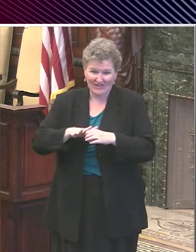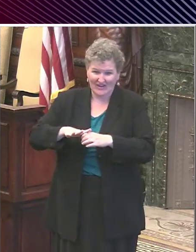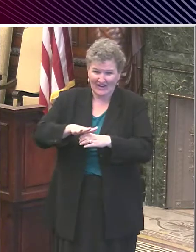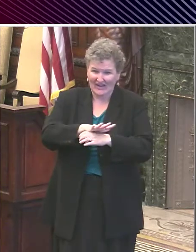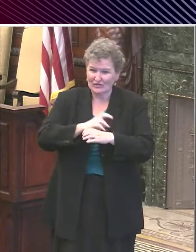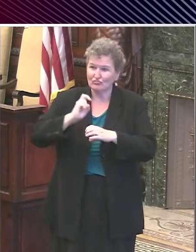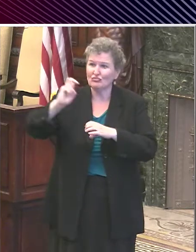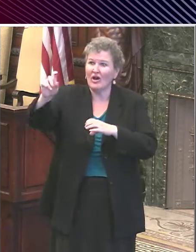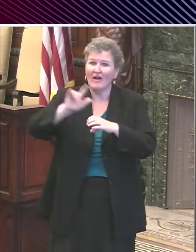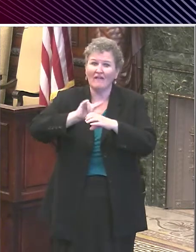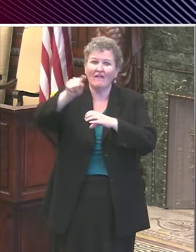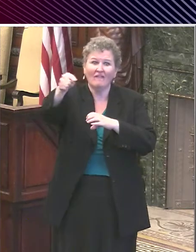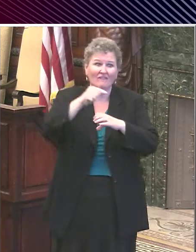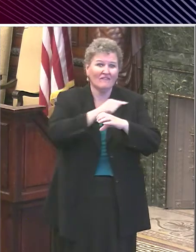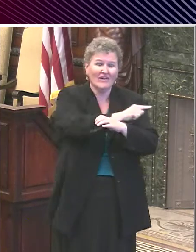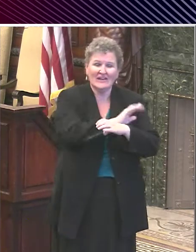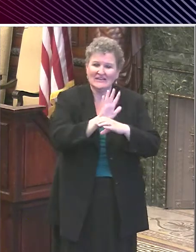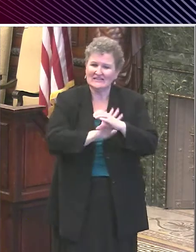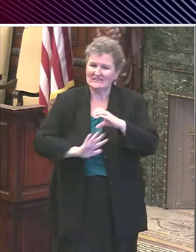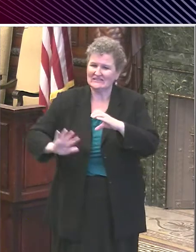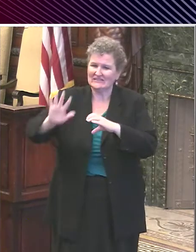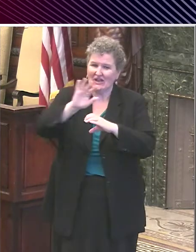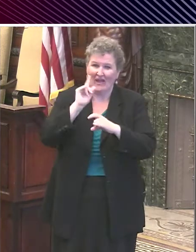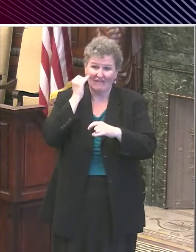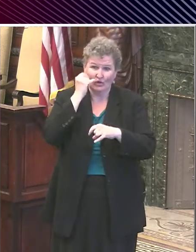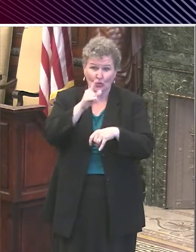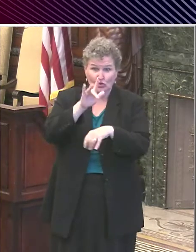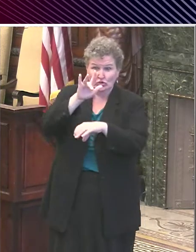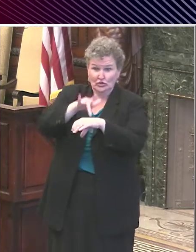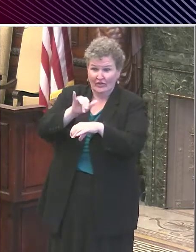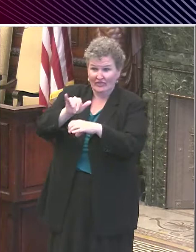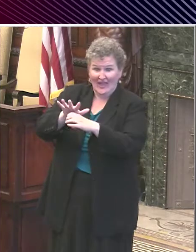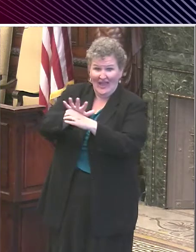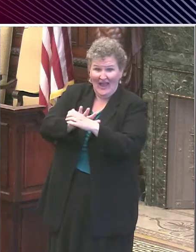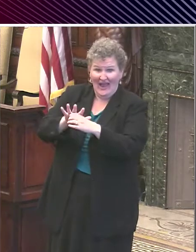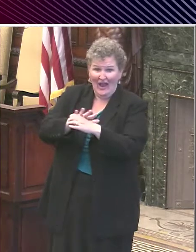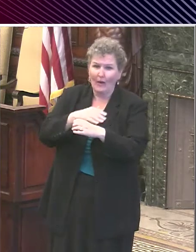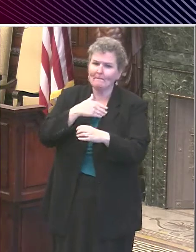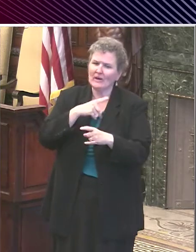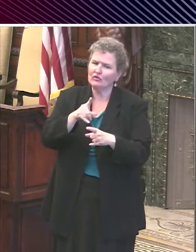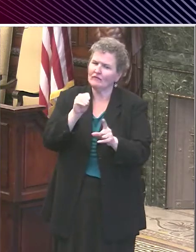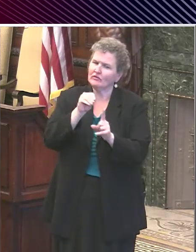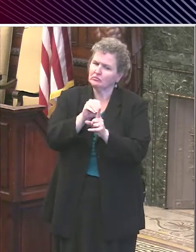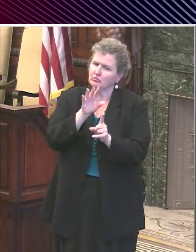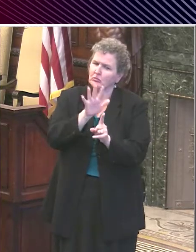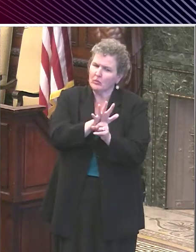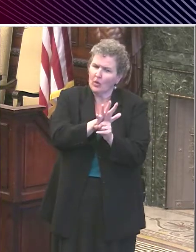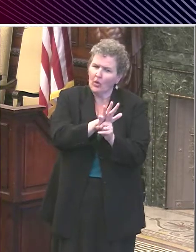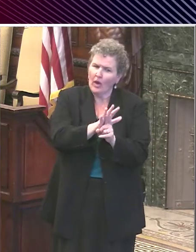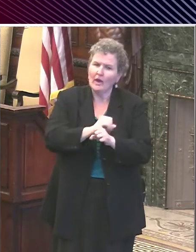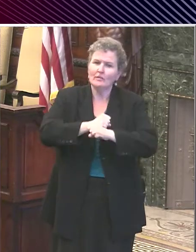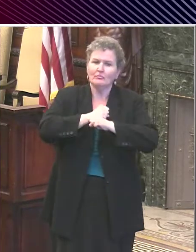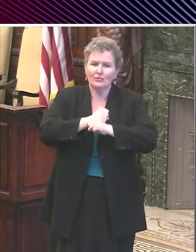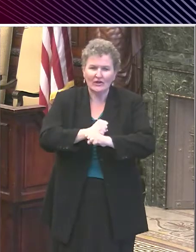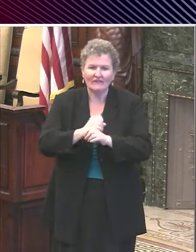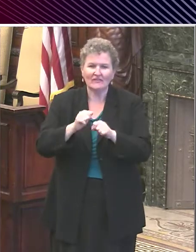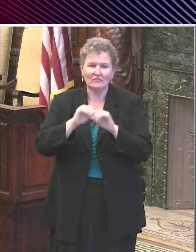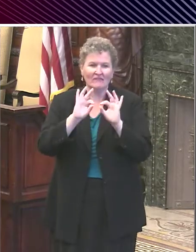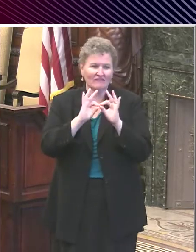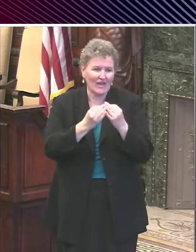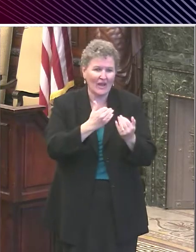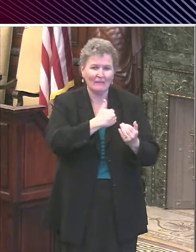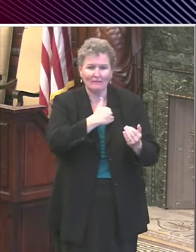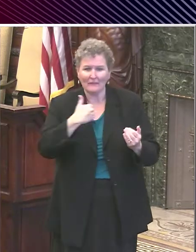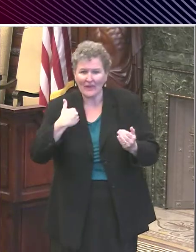have been in one of these areas, assume that you've been exposed and protect vulnerable family members and the community by taking precautions. It